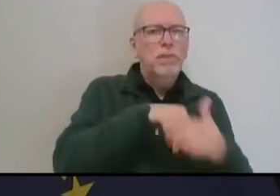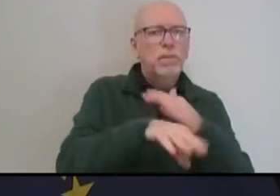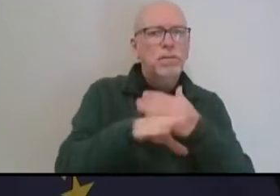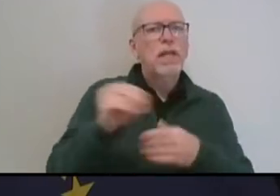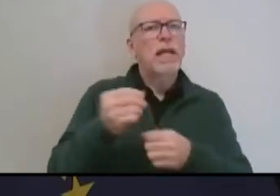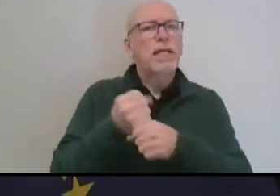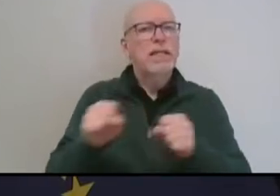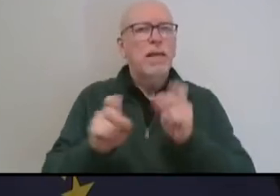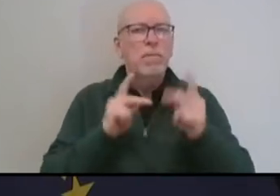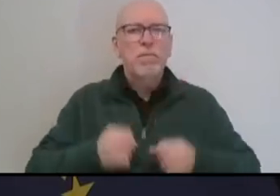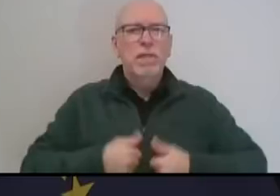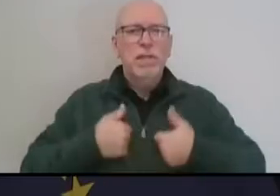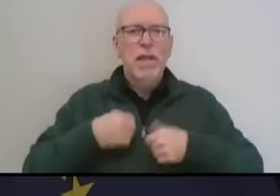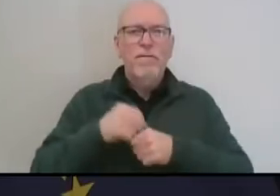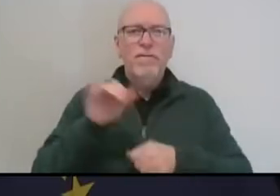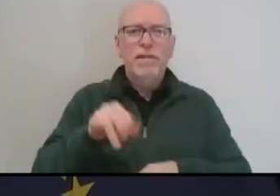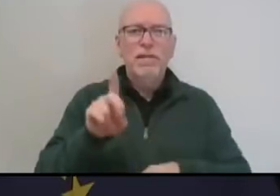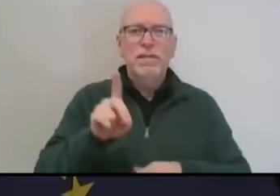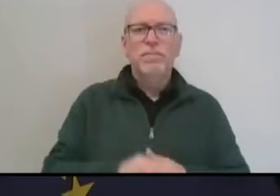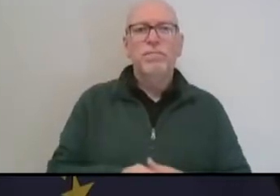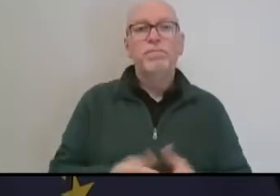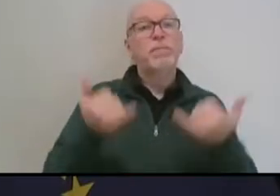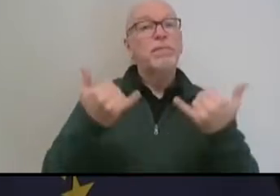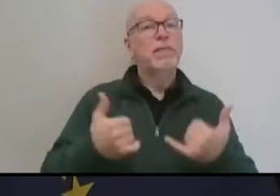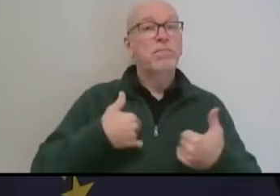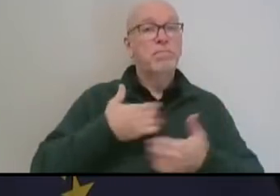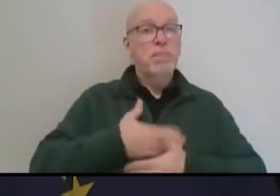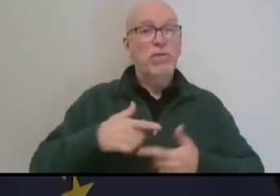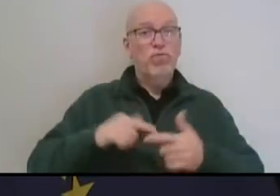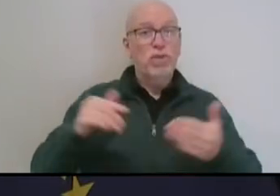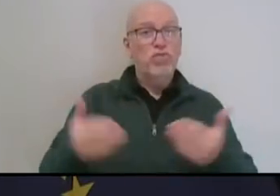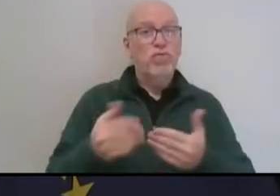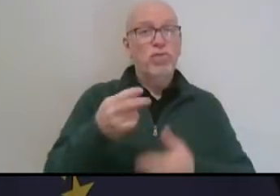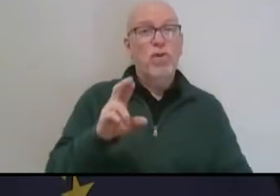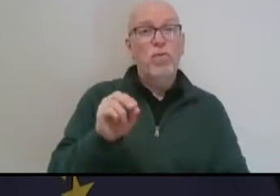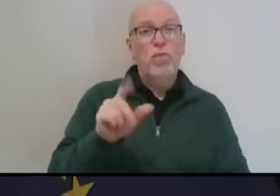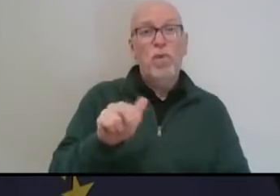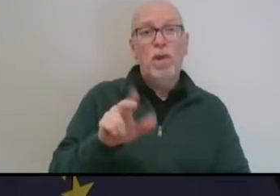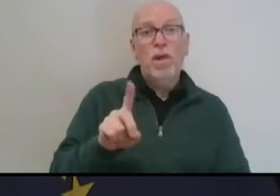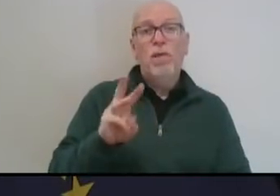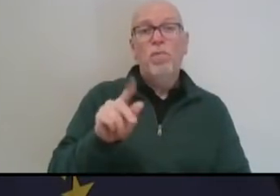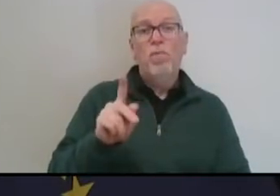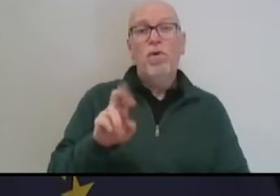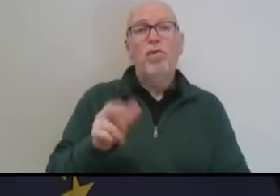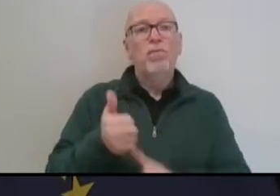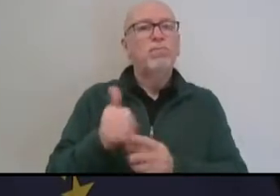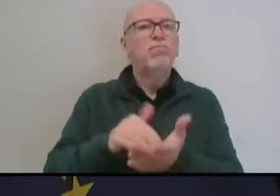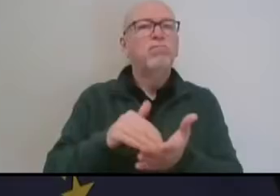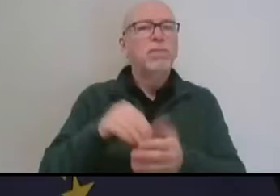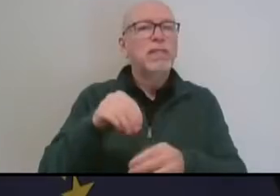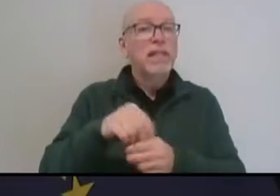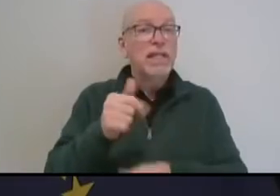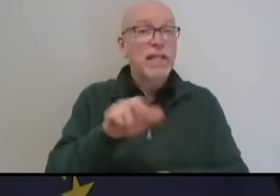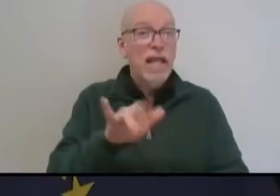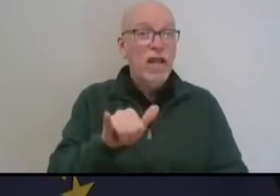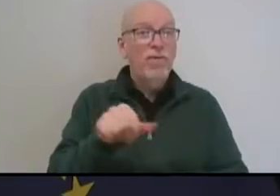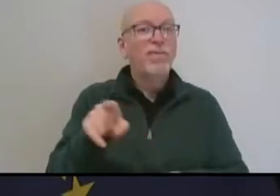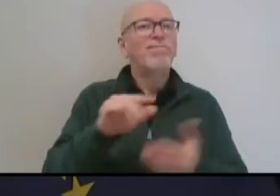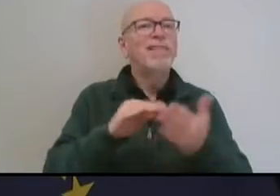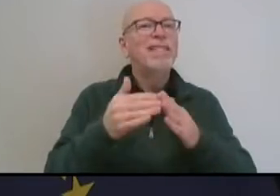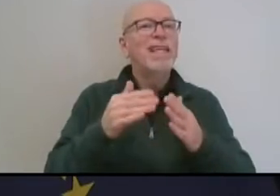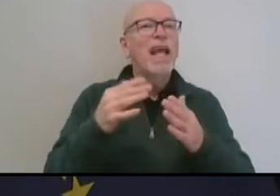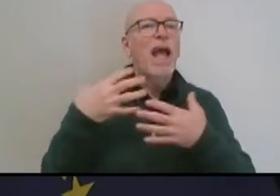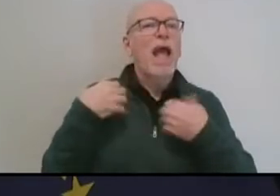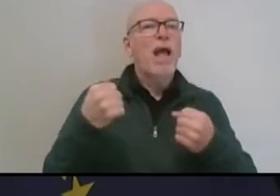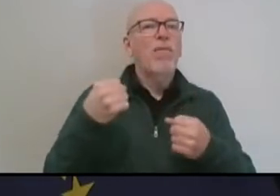lives in Indiana. Now it is my pleasure to introduce Dr. Roland Walker, who is a pediatrician in Gary, serves as the city's health officer,